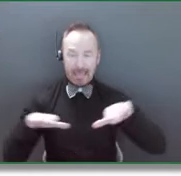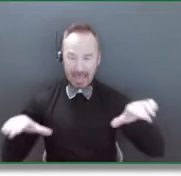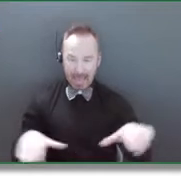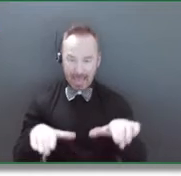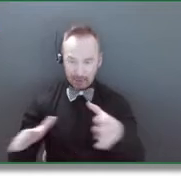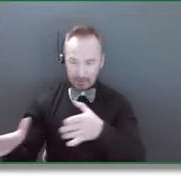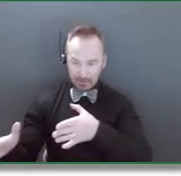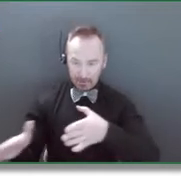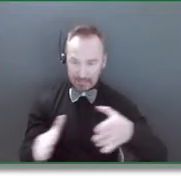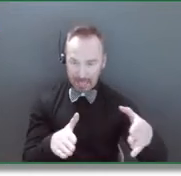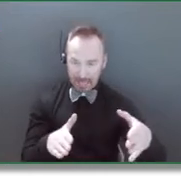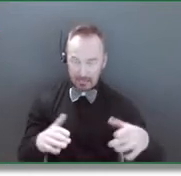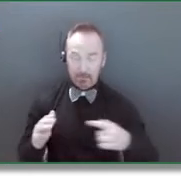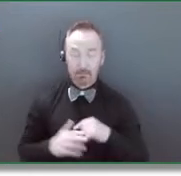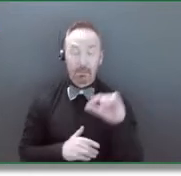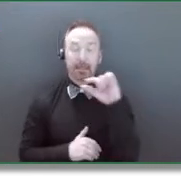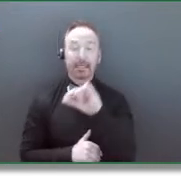government